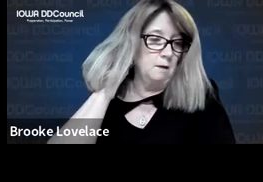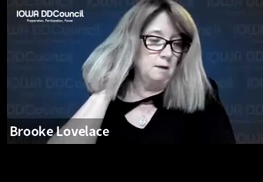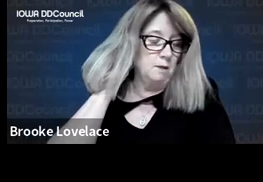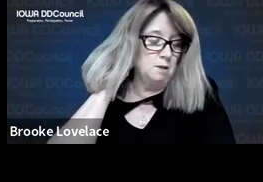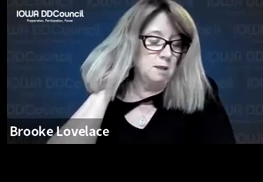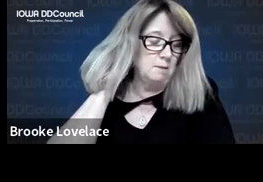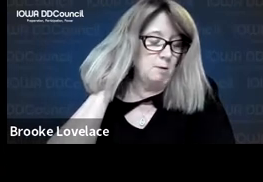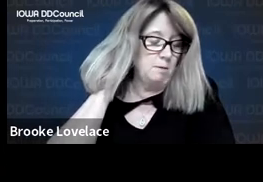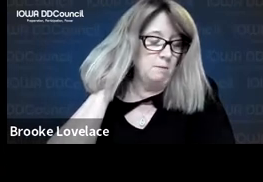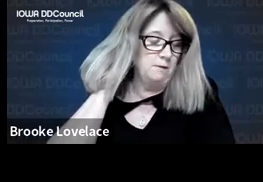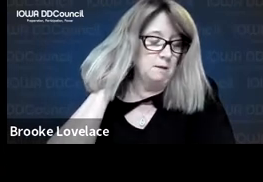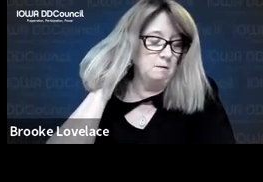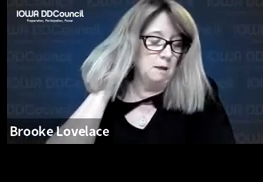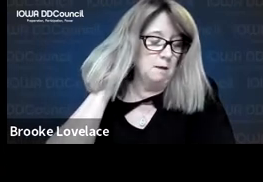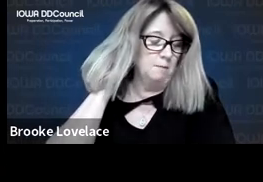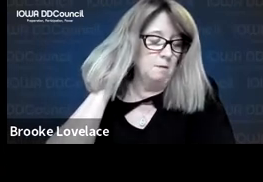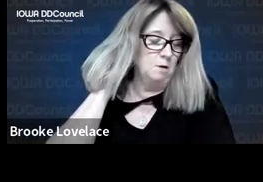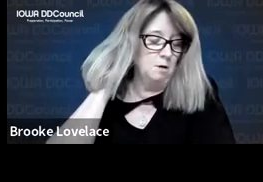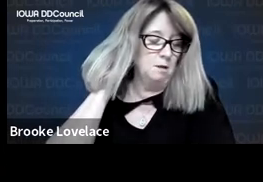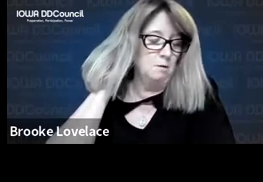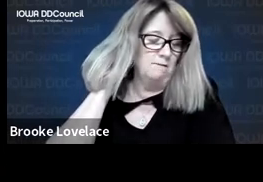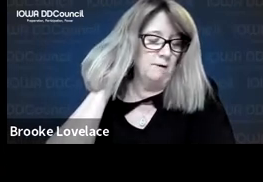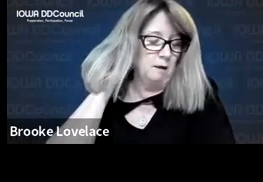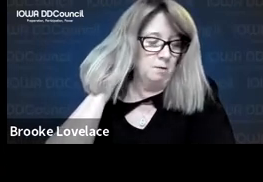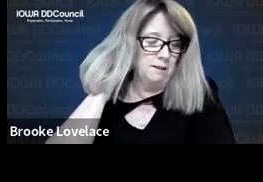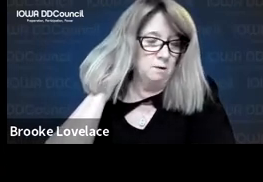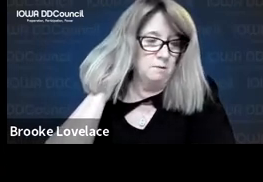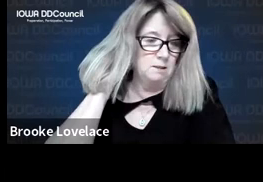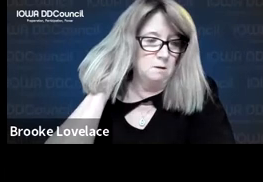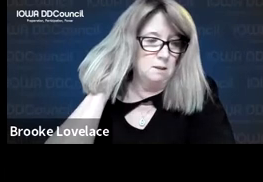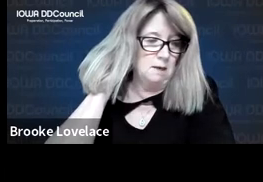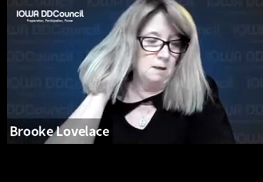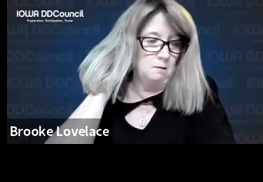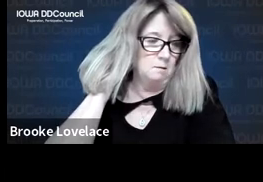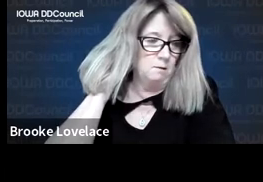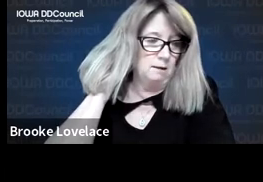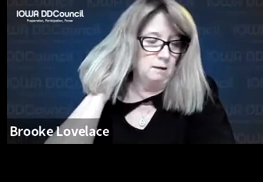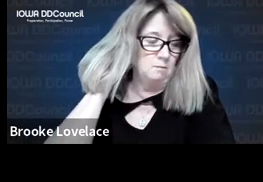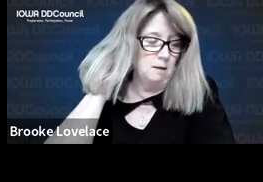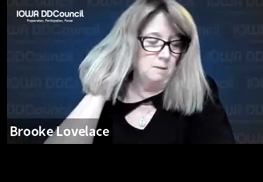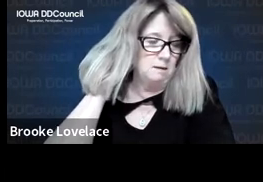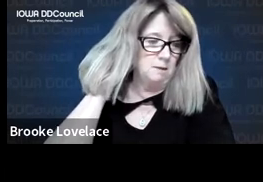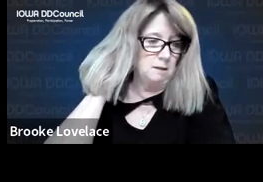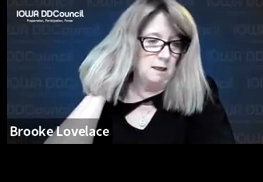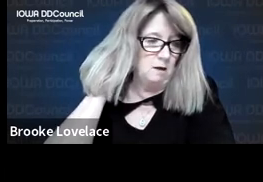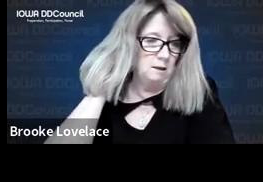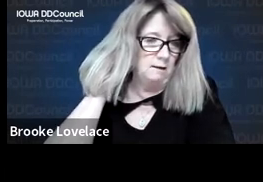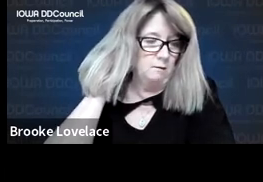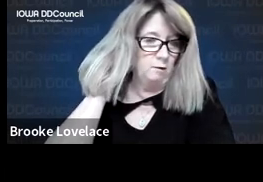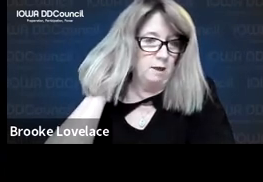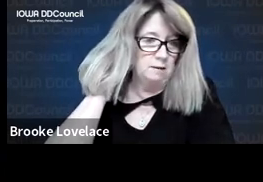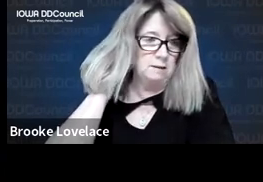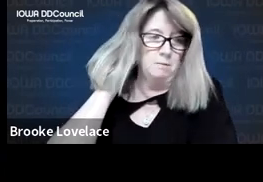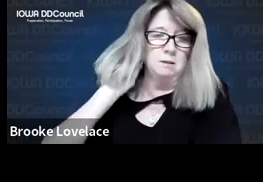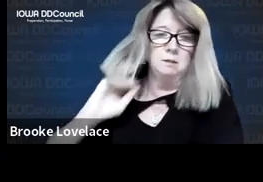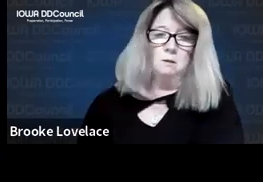the question that Amy brought up about the commission and who they file complaints with. But I do think Tammy's correct that there might be something at the county level